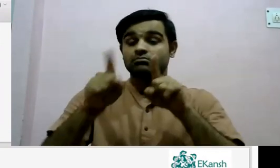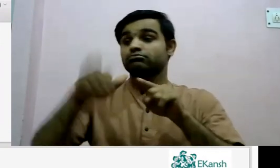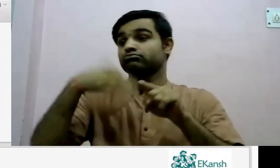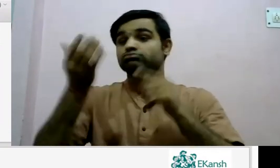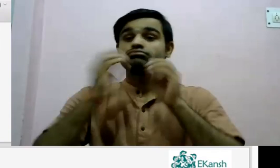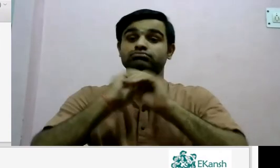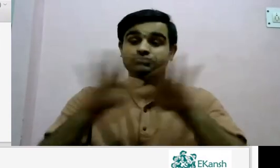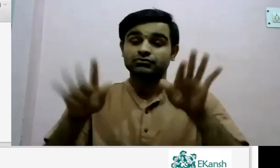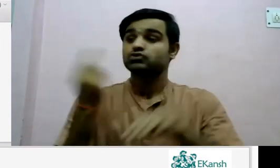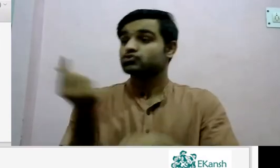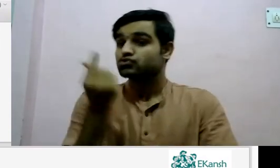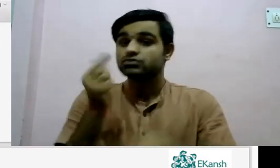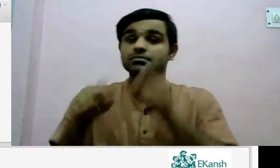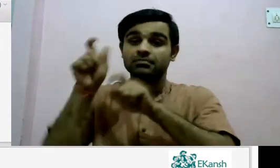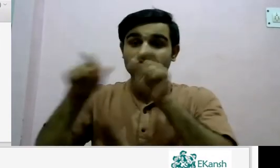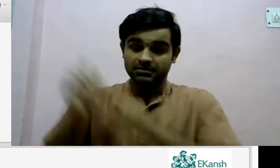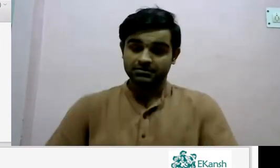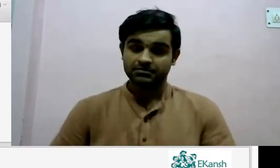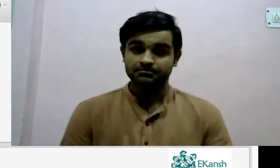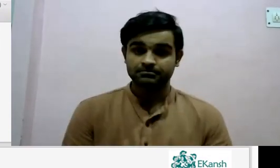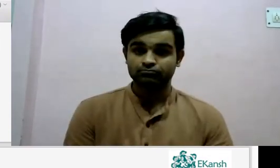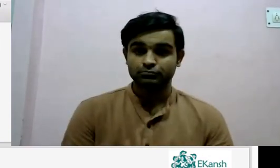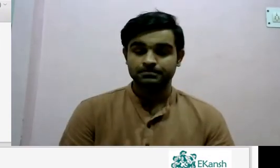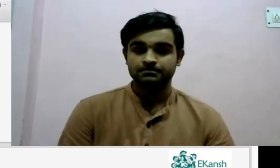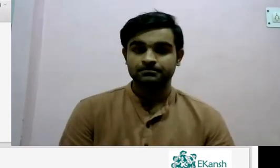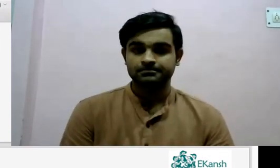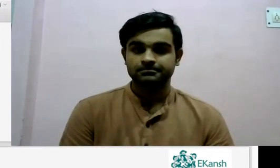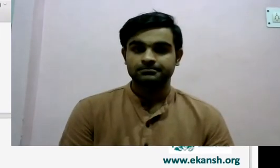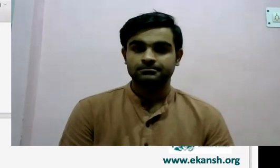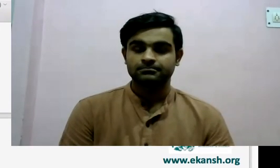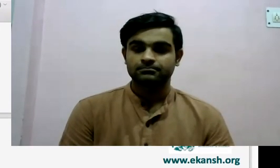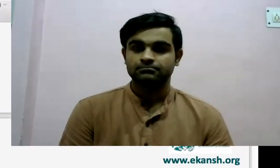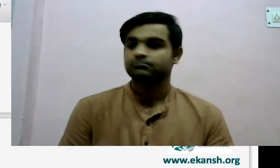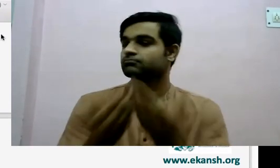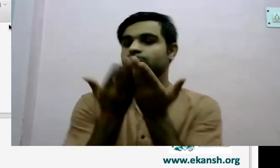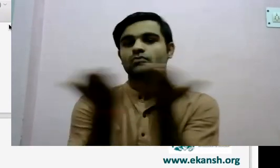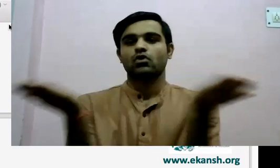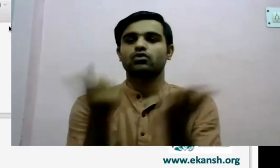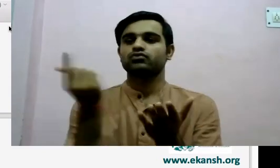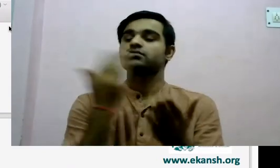useful um, for everybody. Thank you so much.